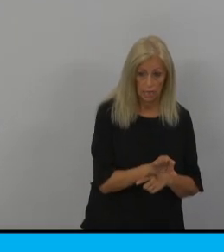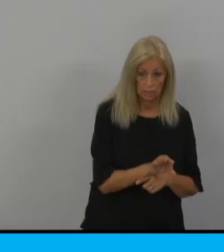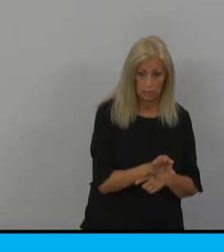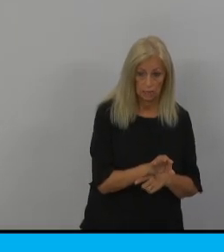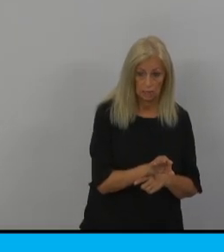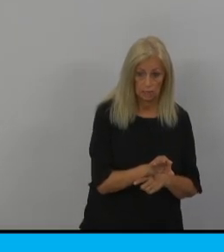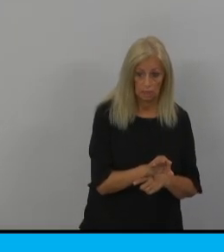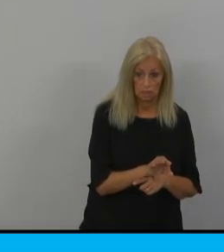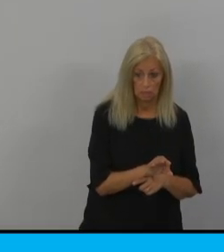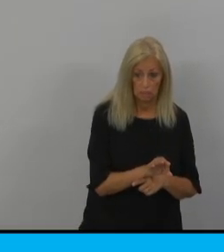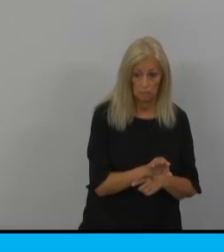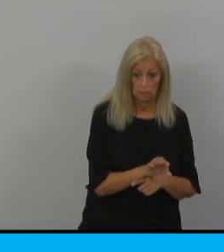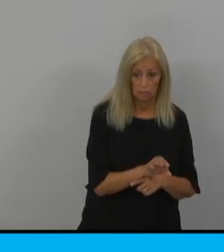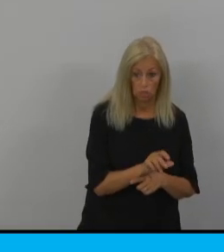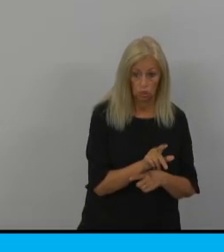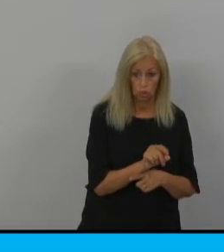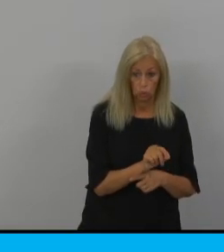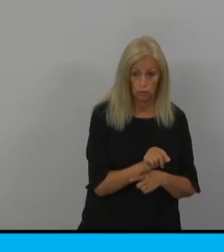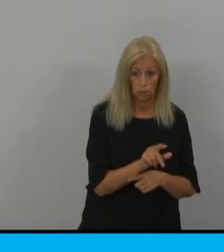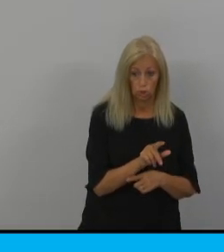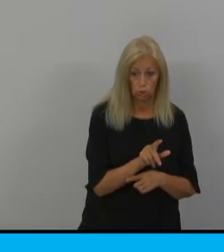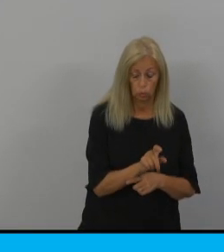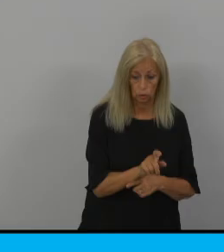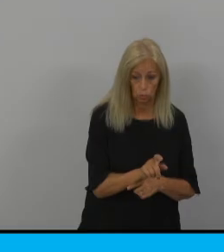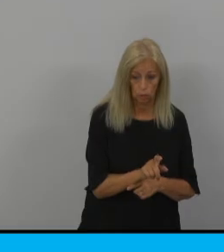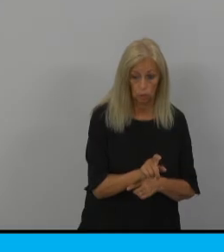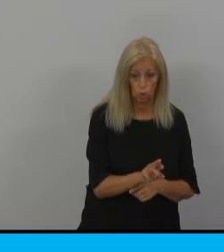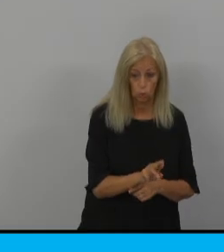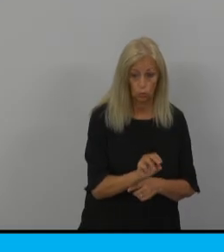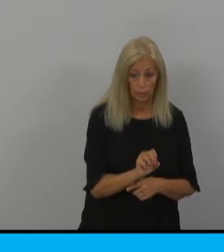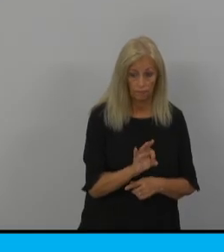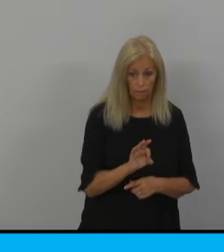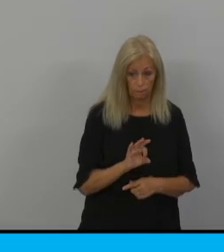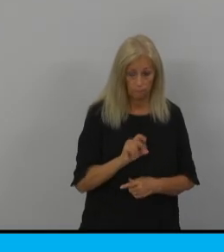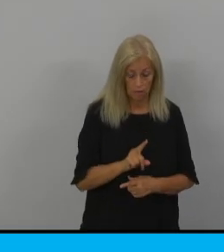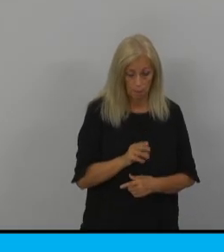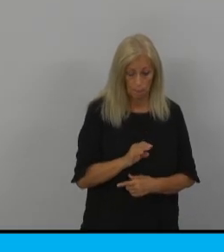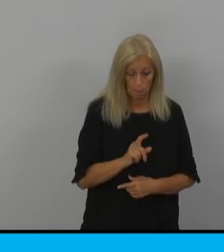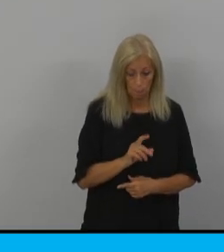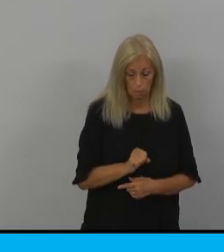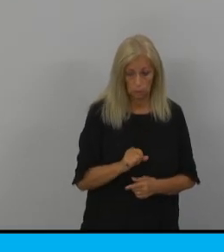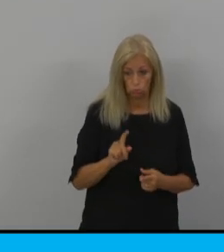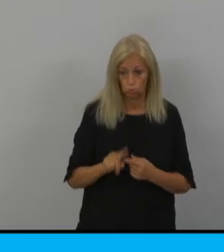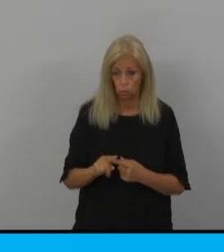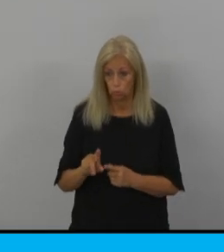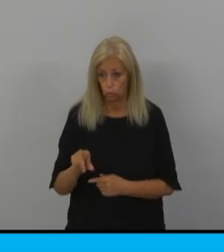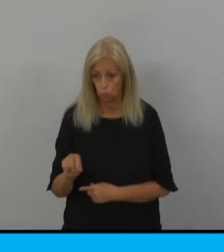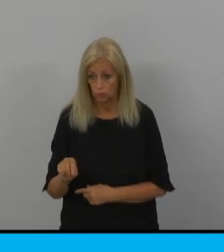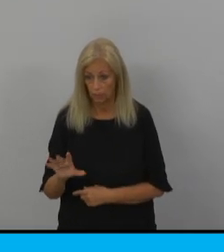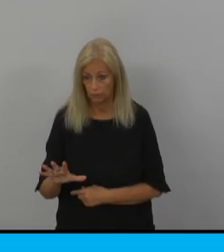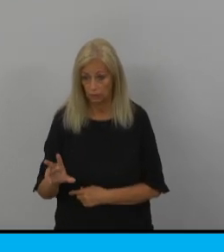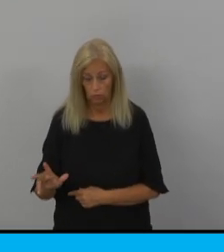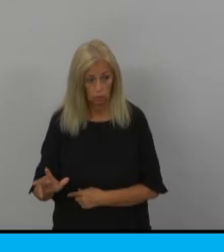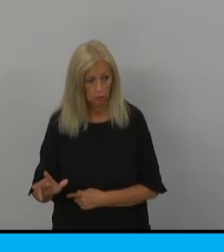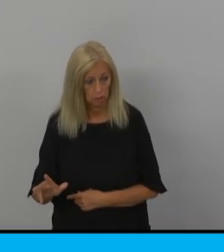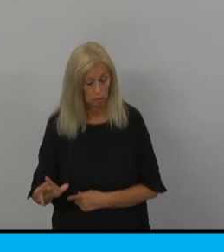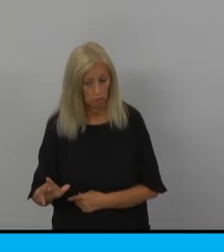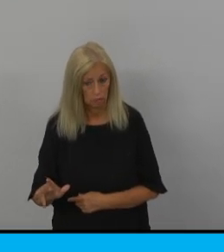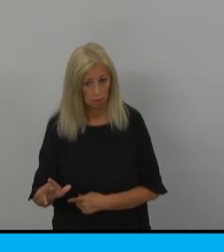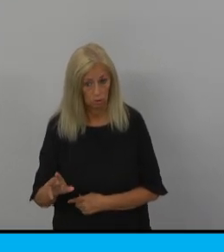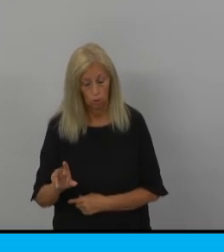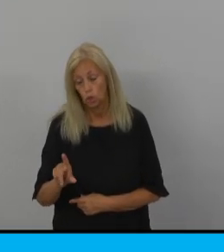2039, when those 2021 refunding bonds finish, to 2053